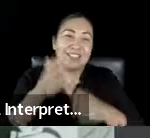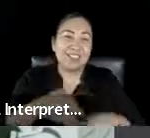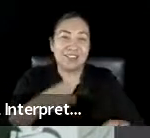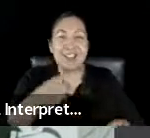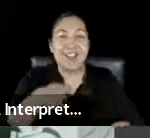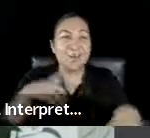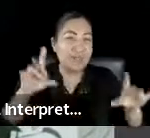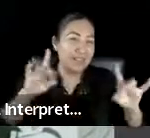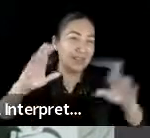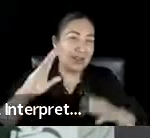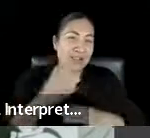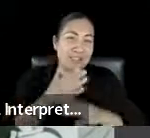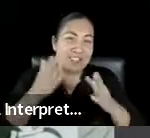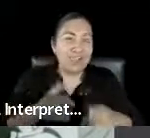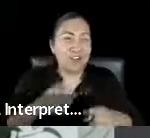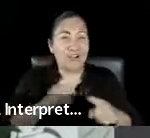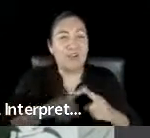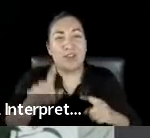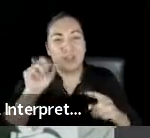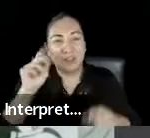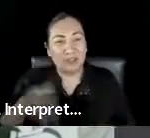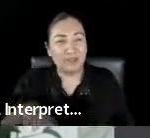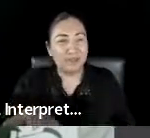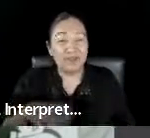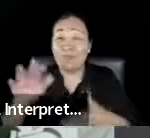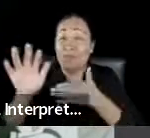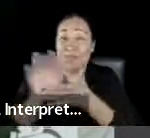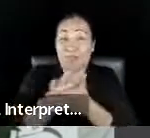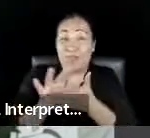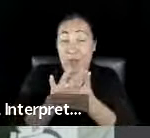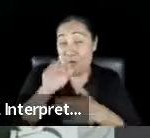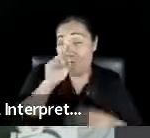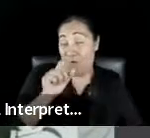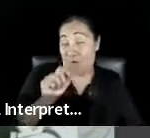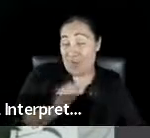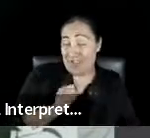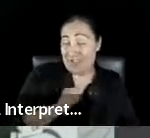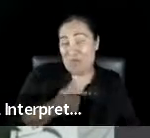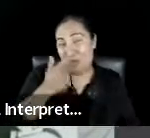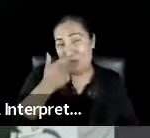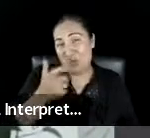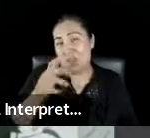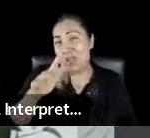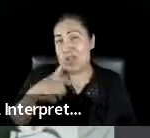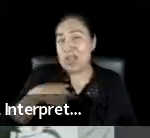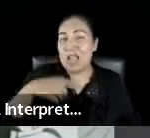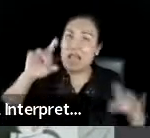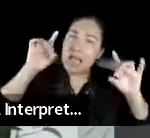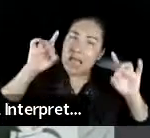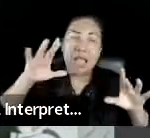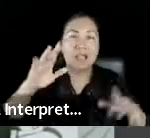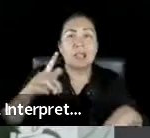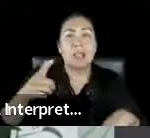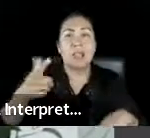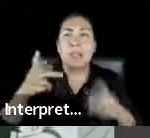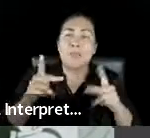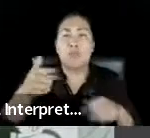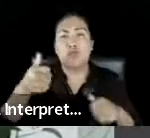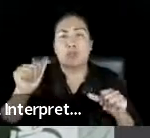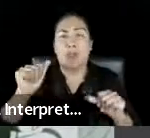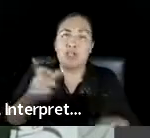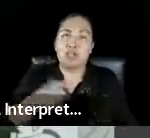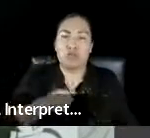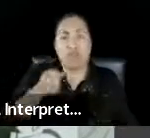but okay. All right. Well, awesome film. Like I said, for me, I hate the box that I keep trying to get put into,